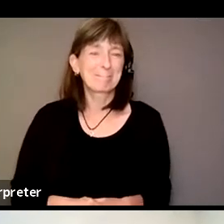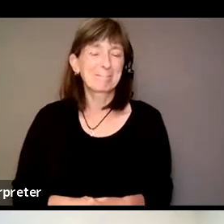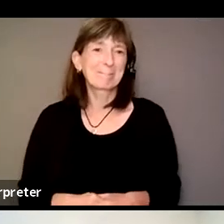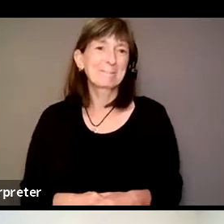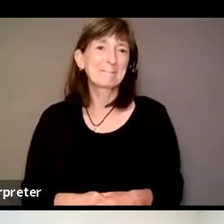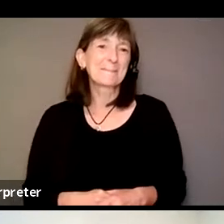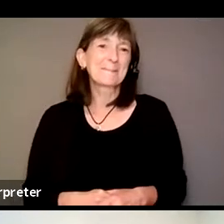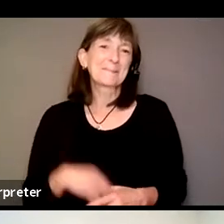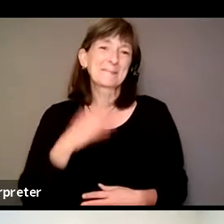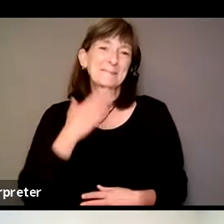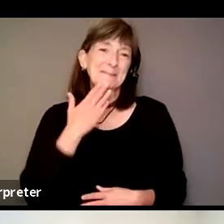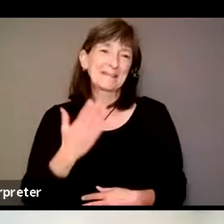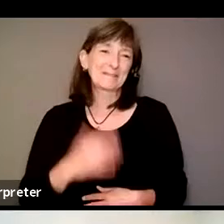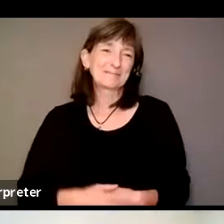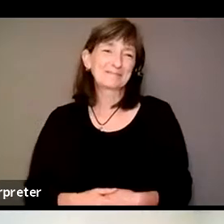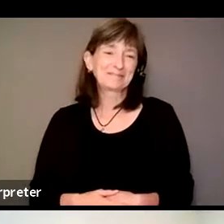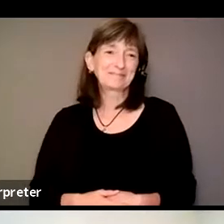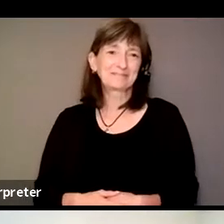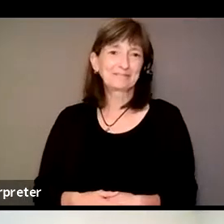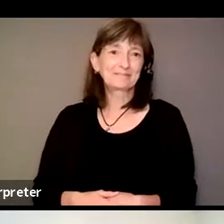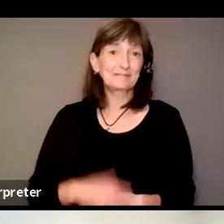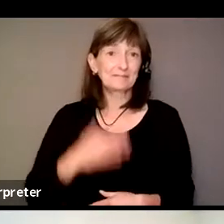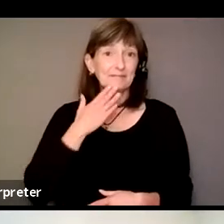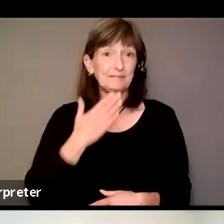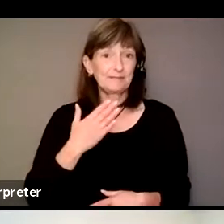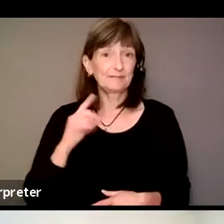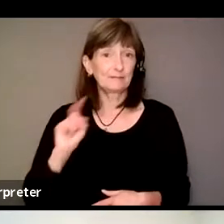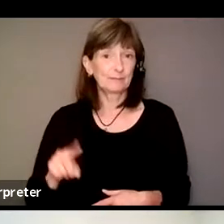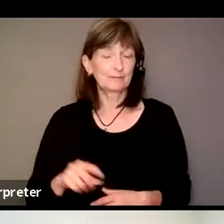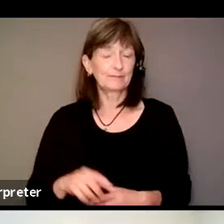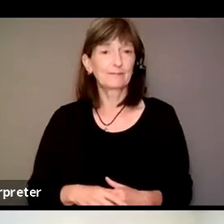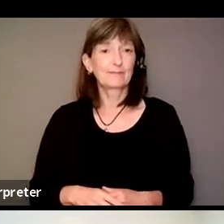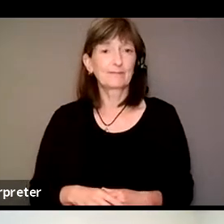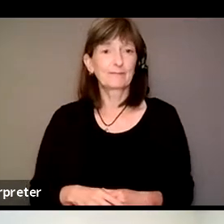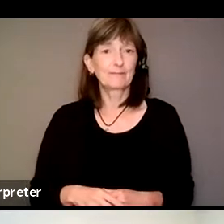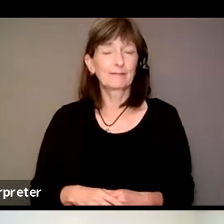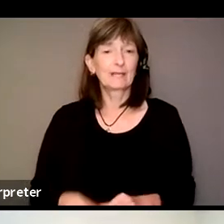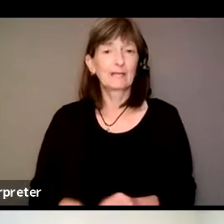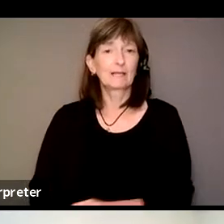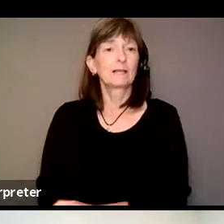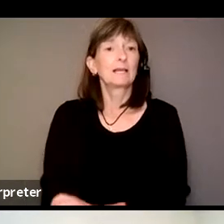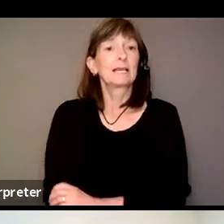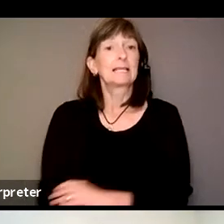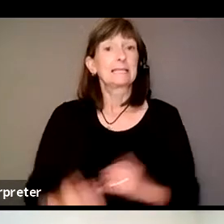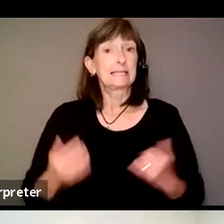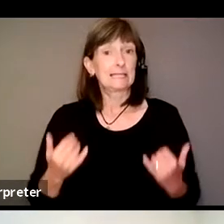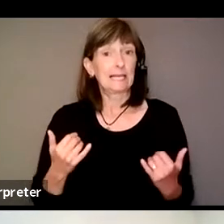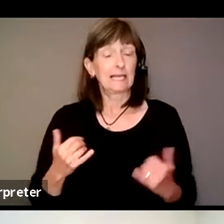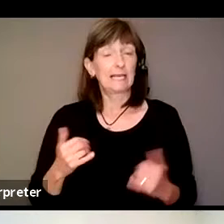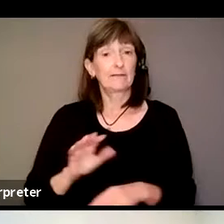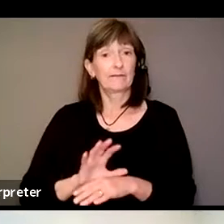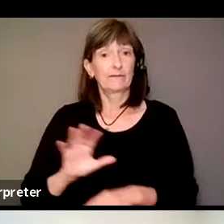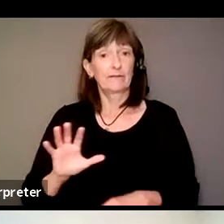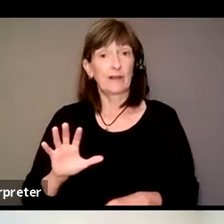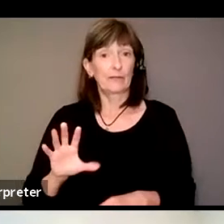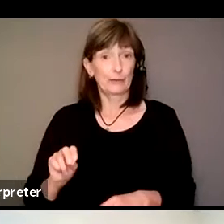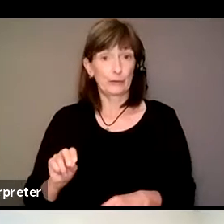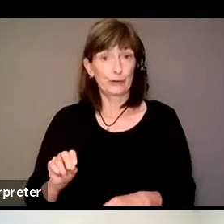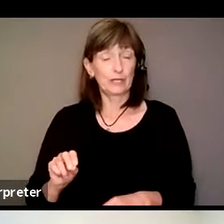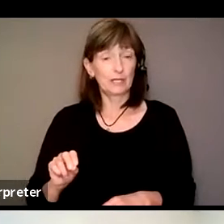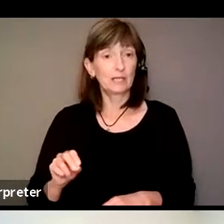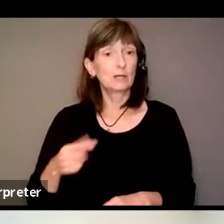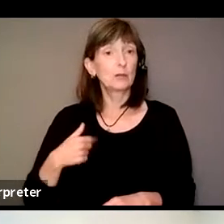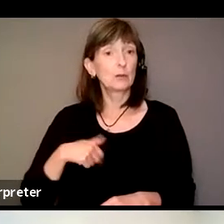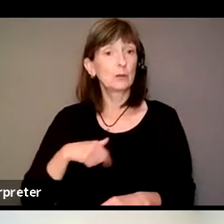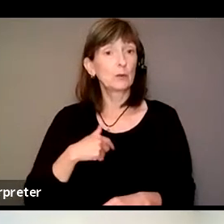Yeah, thank you very much for that question, Minister Howell. Yeah, today at 5:30, we're actually opening up